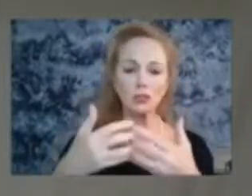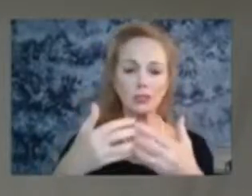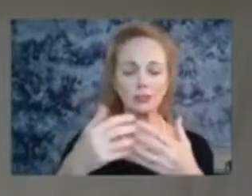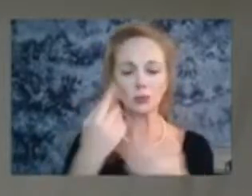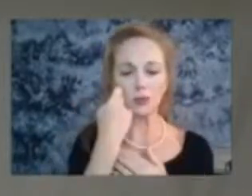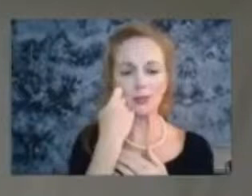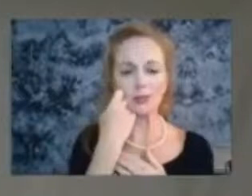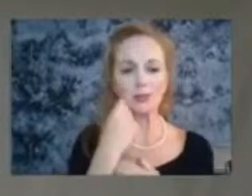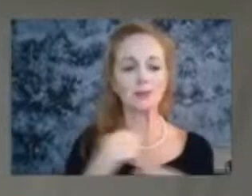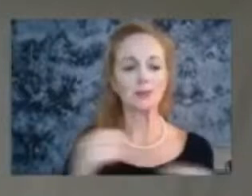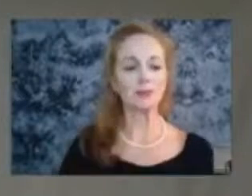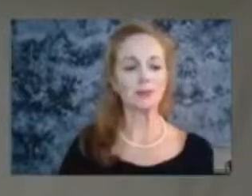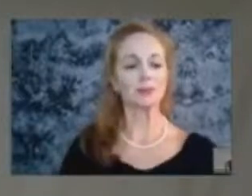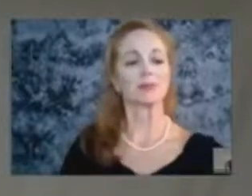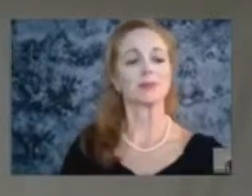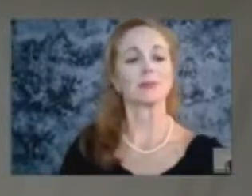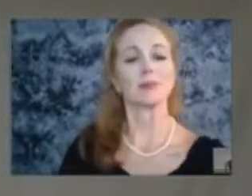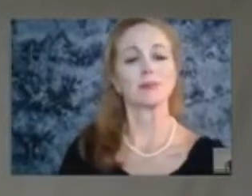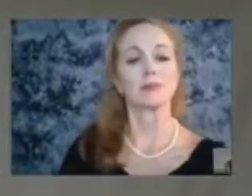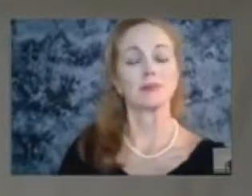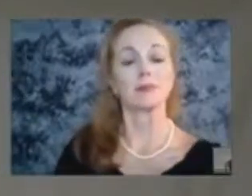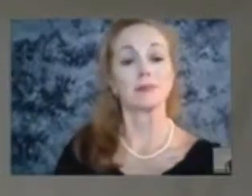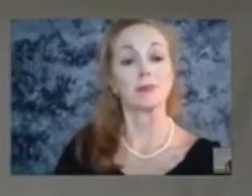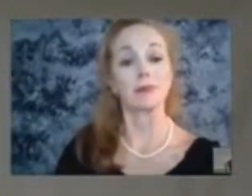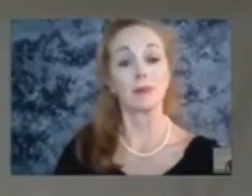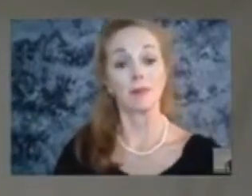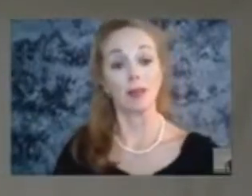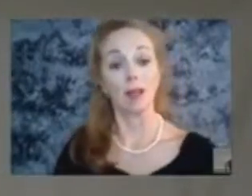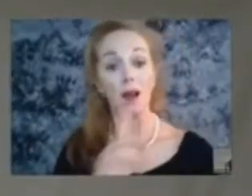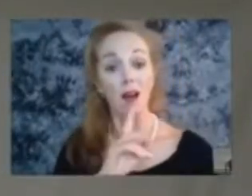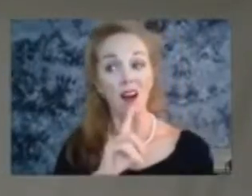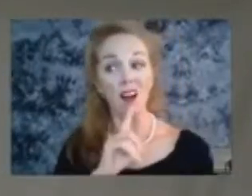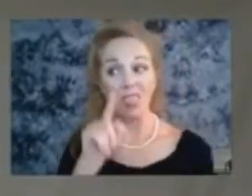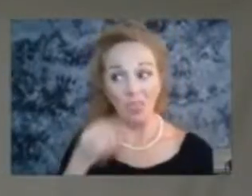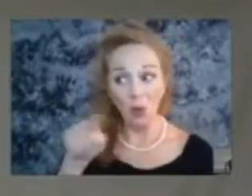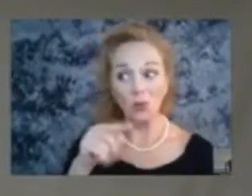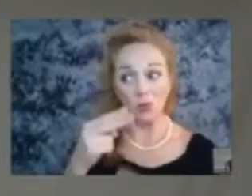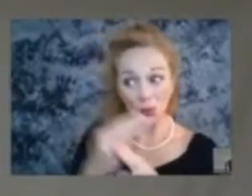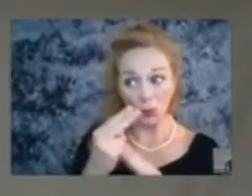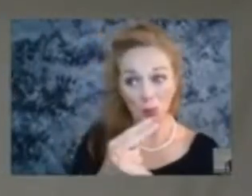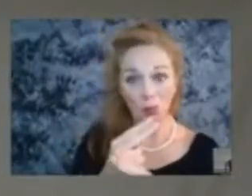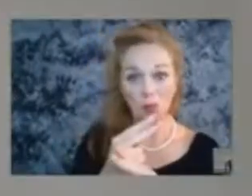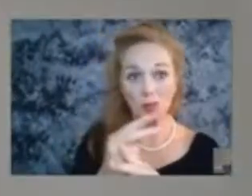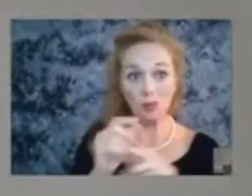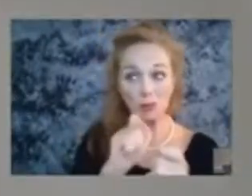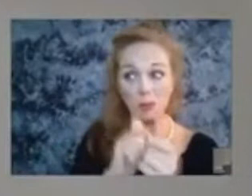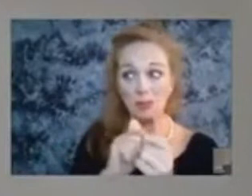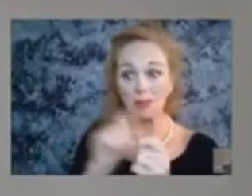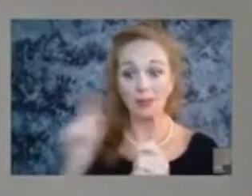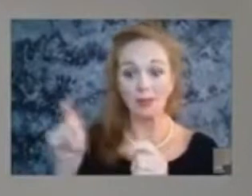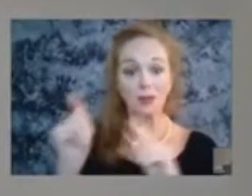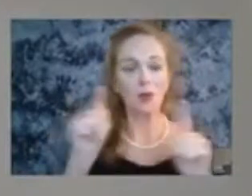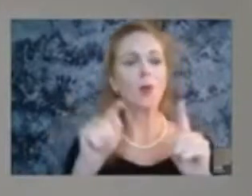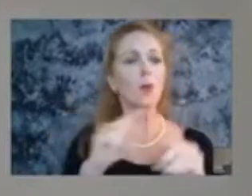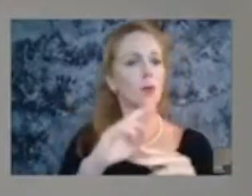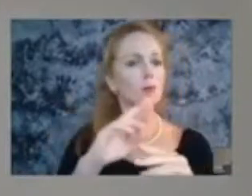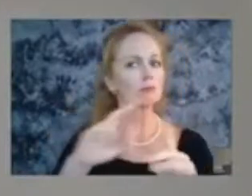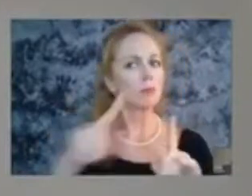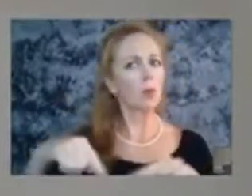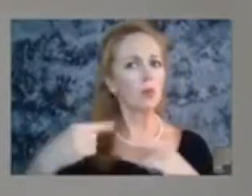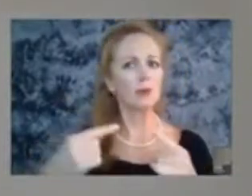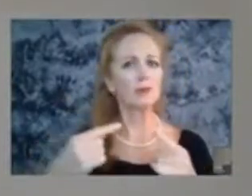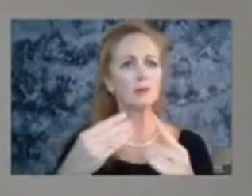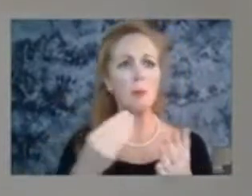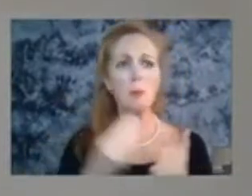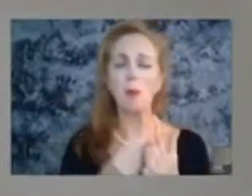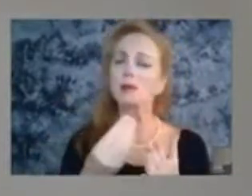Can. And are those used in those particular sites? Yes, we have purchased many dehumidifiers over the year, but I wanted